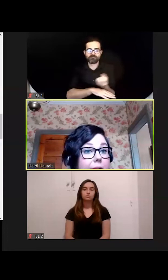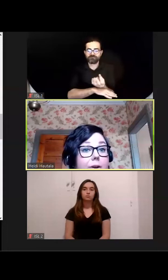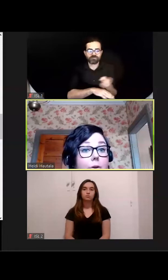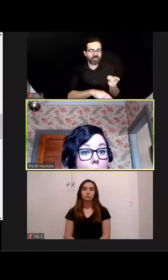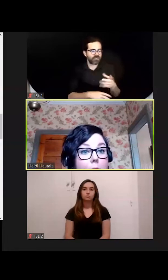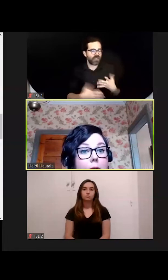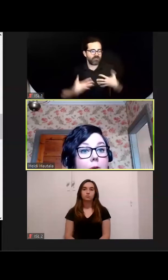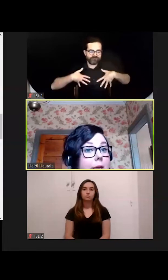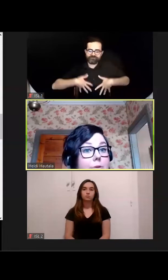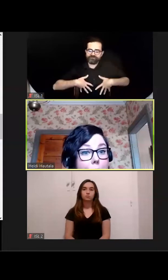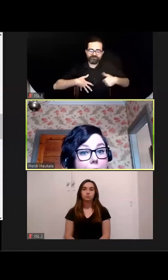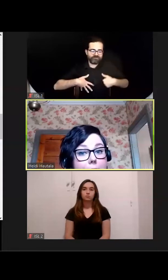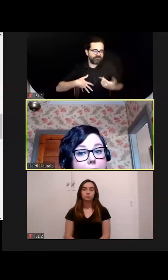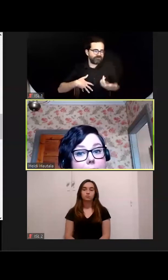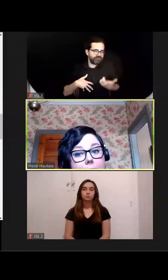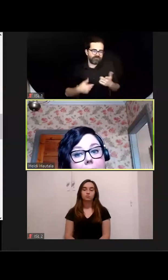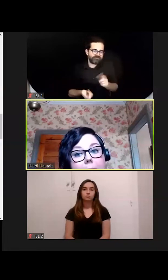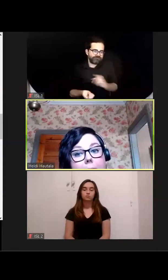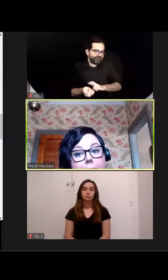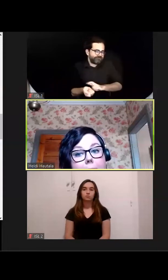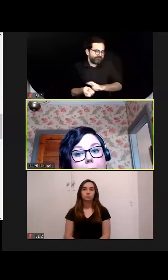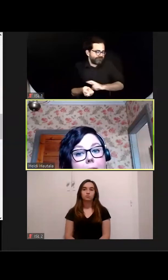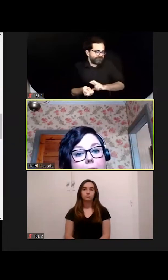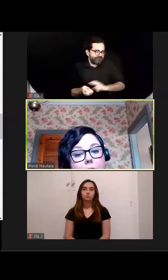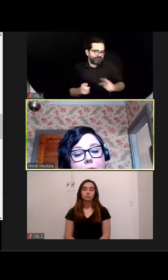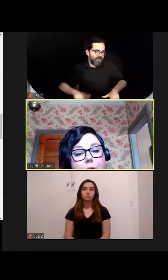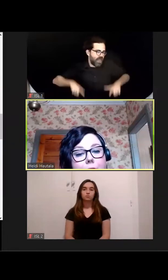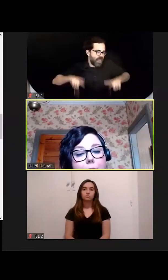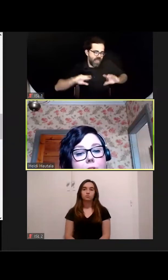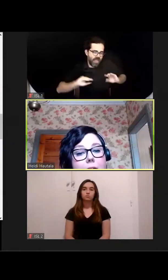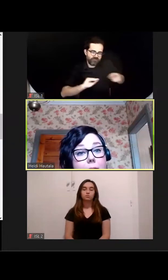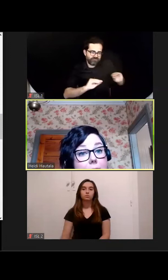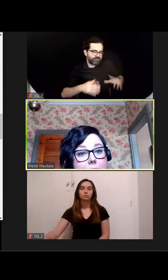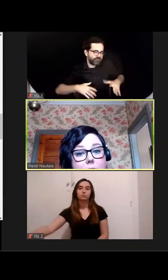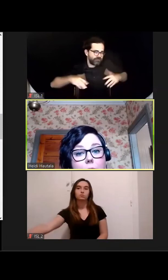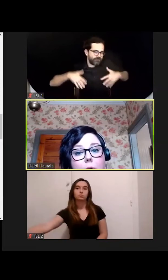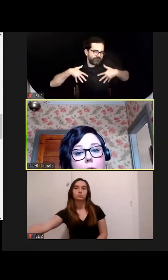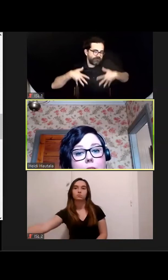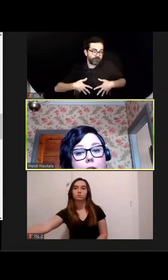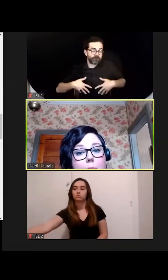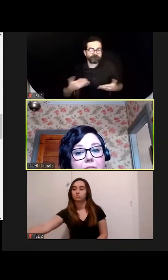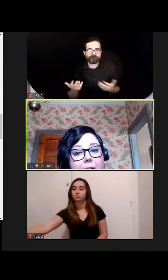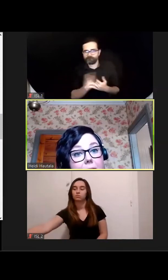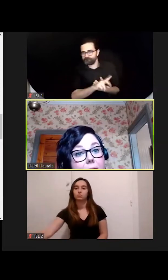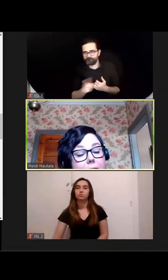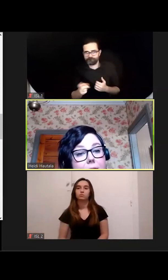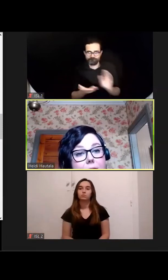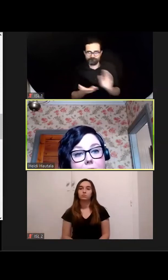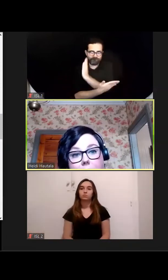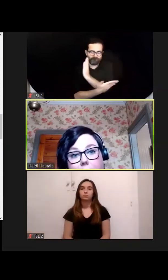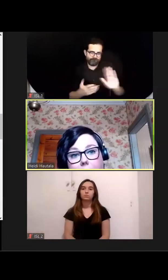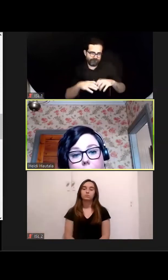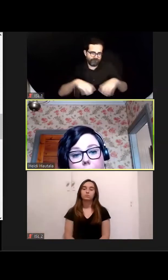and normal way to do things. But there is a few general challenges which are preventing the